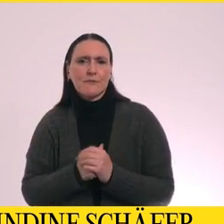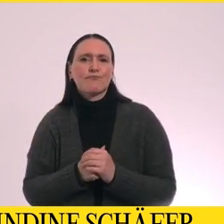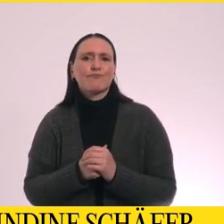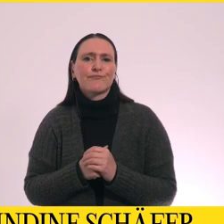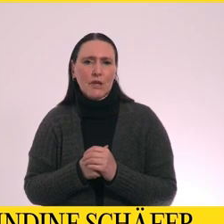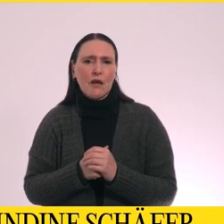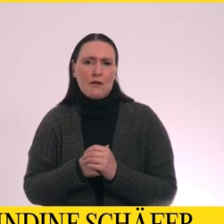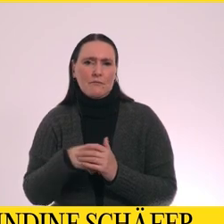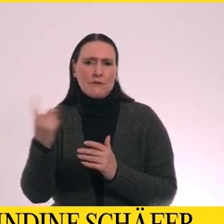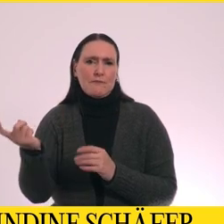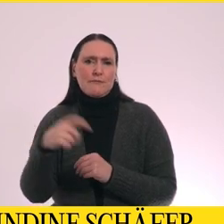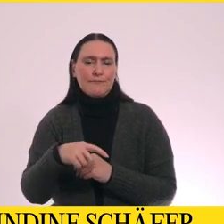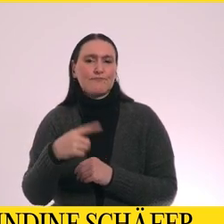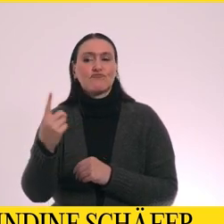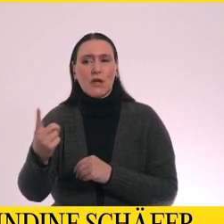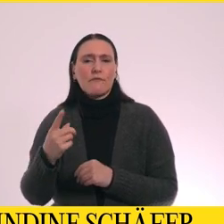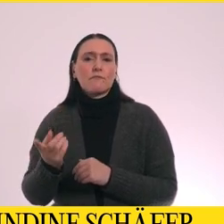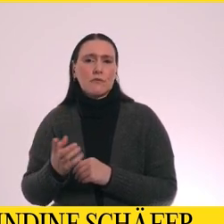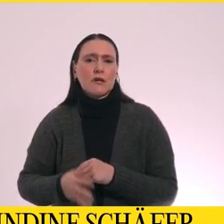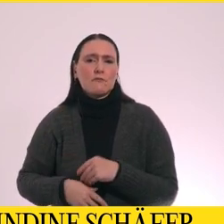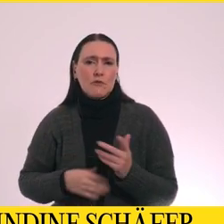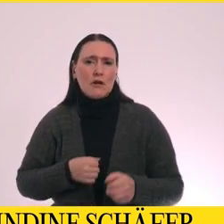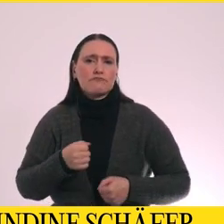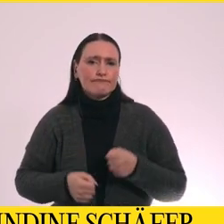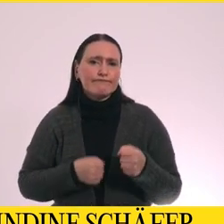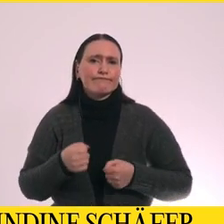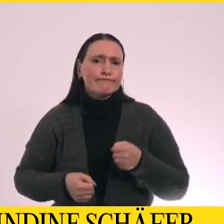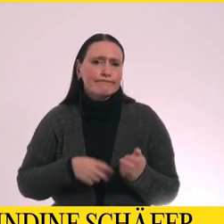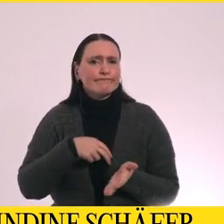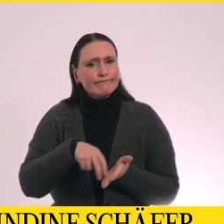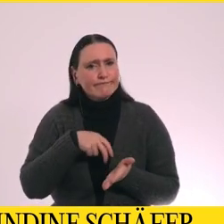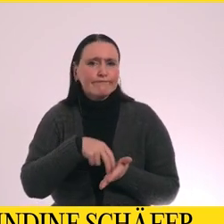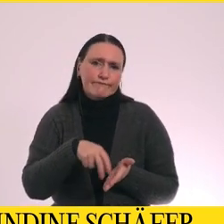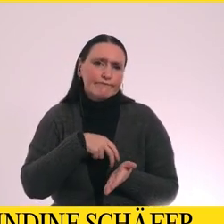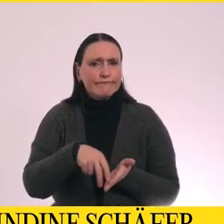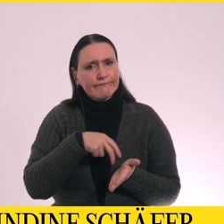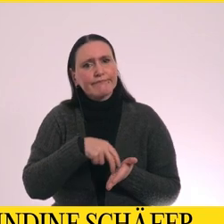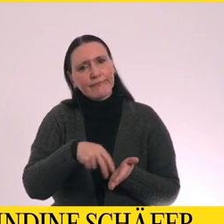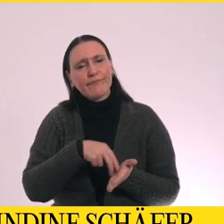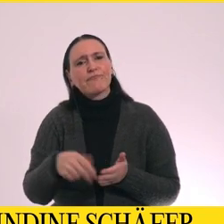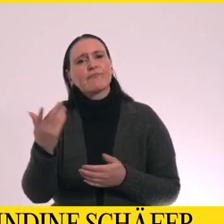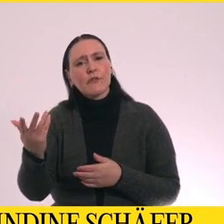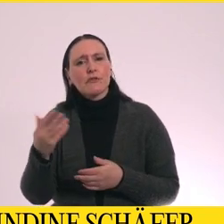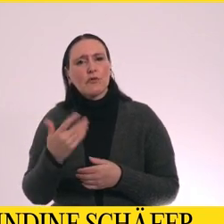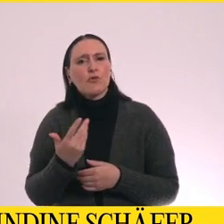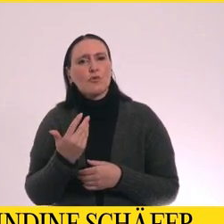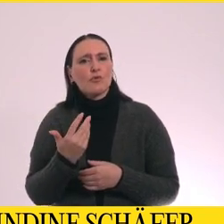a filmmaker who had been doing documentaries about the Civil